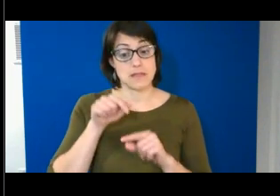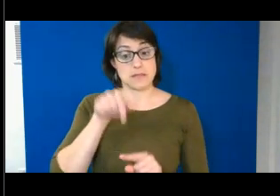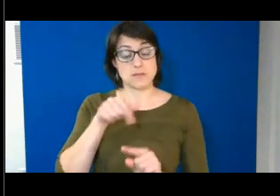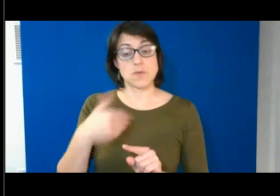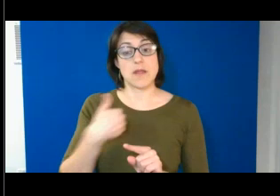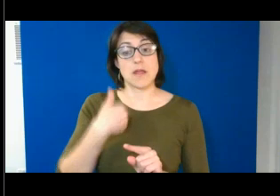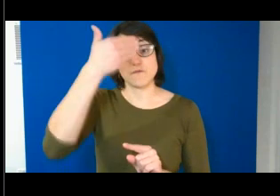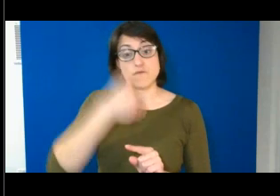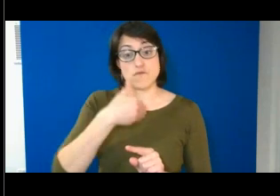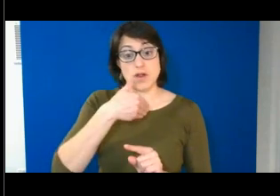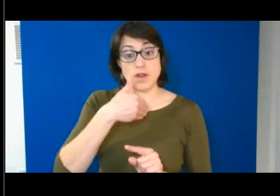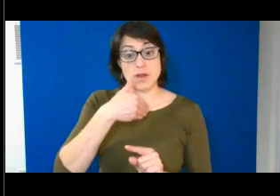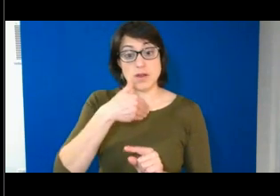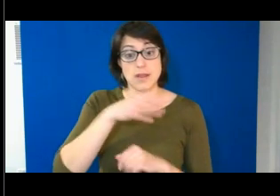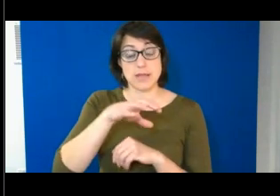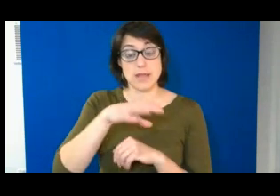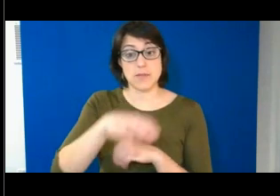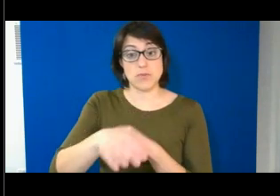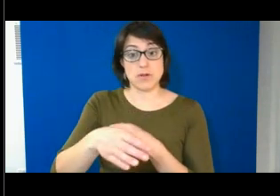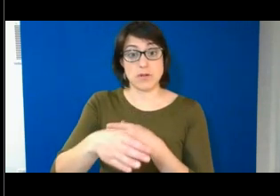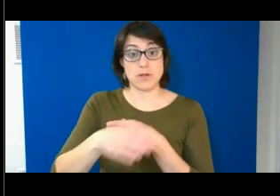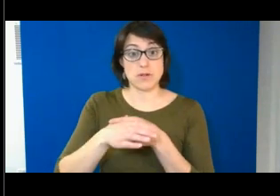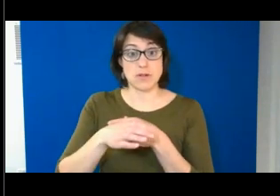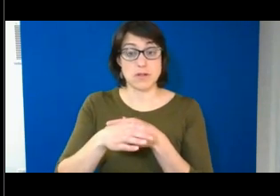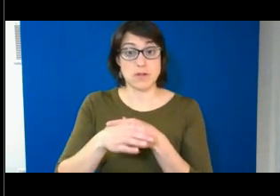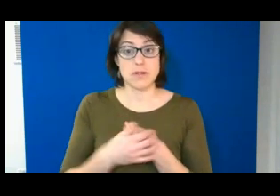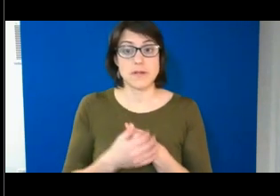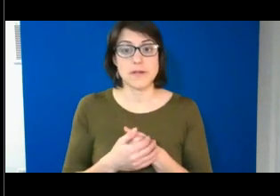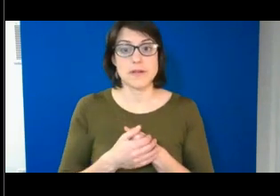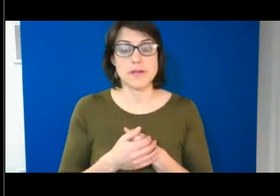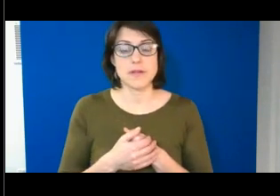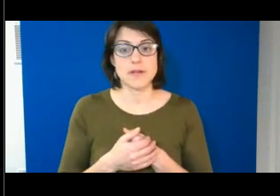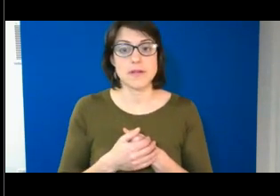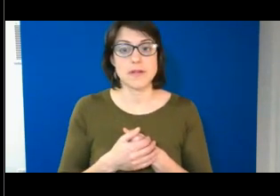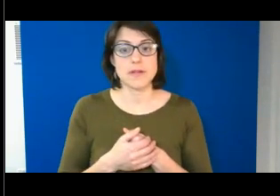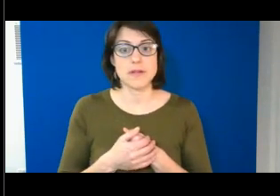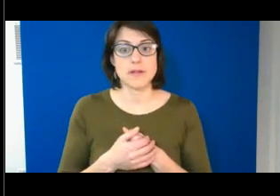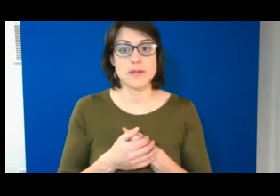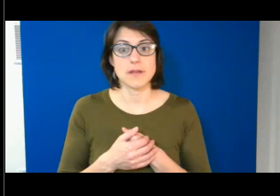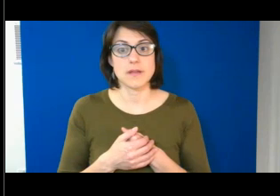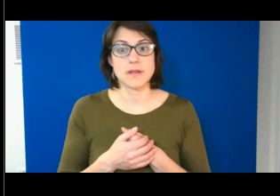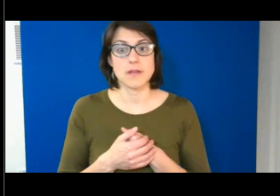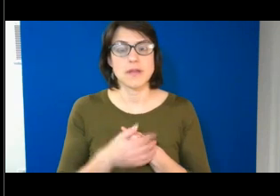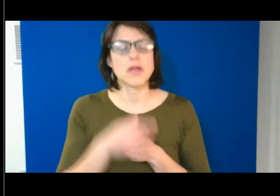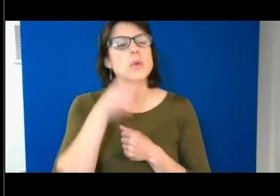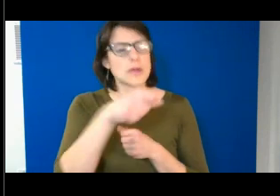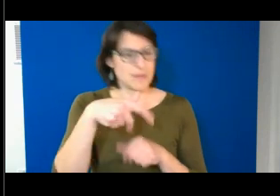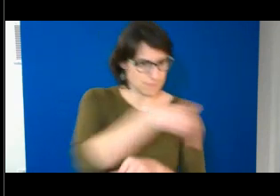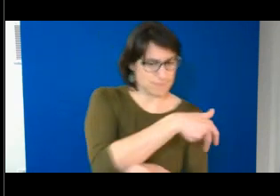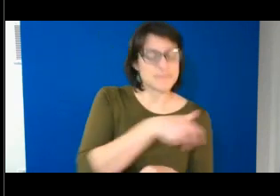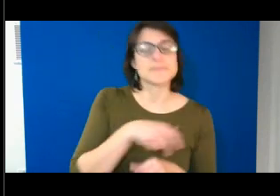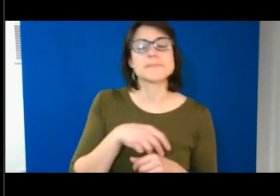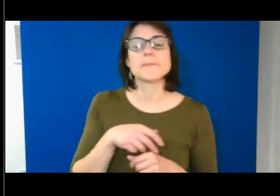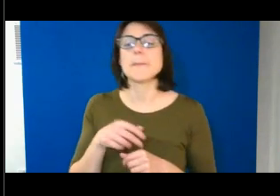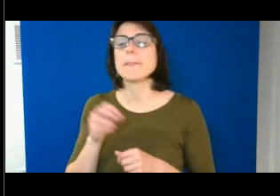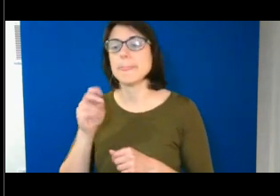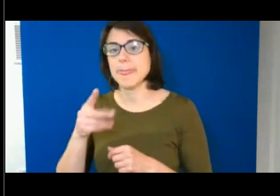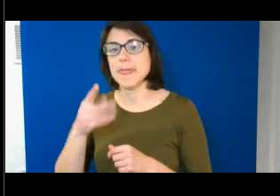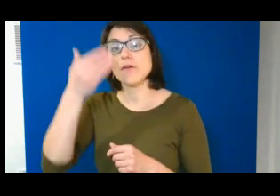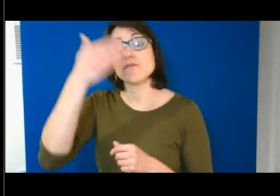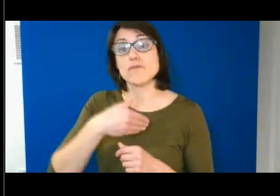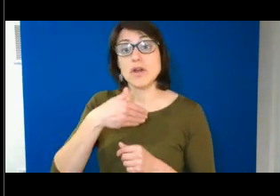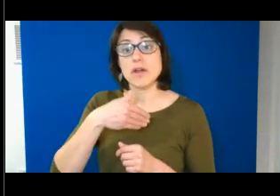camera. This Come front, forward a little so they can see. okay. Yeah, there you go. Sorry. We have this front camera that this is the boom, and